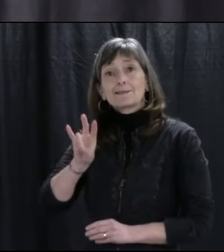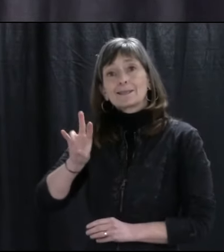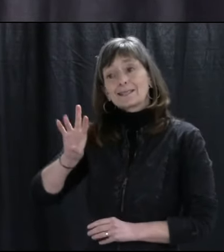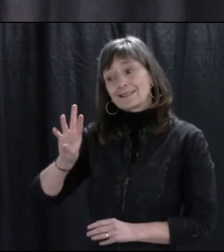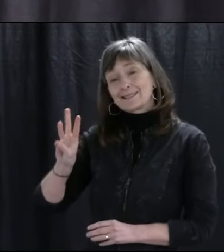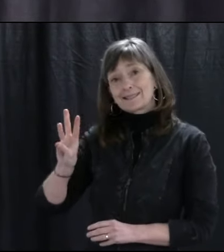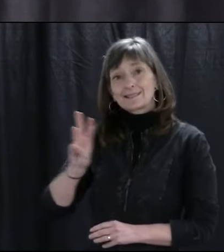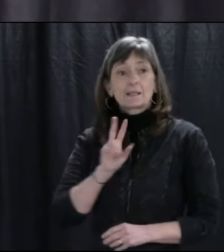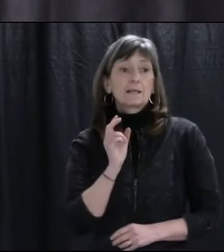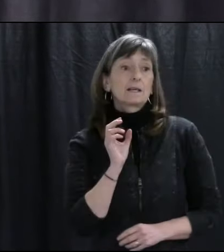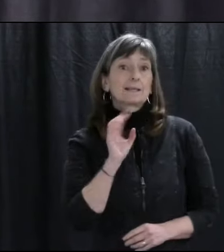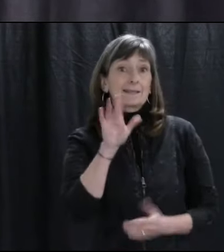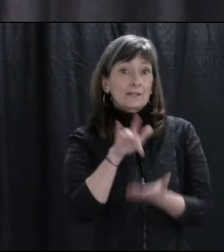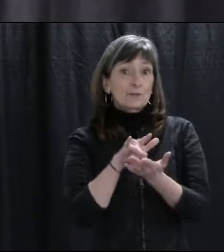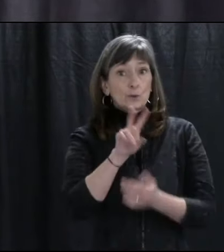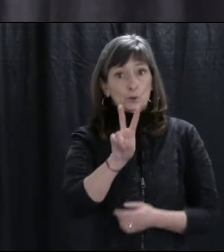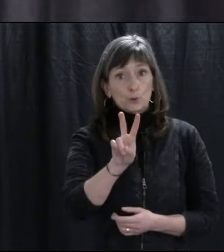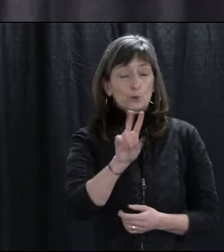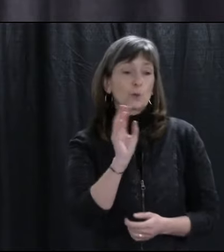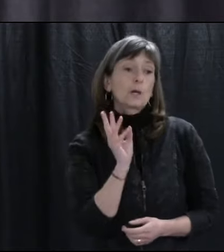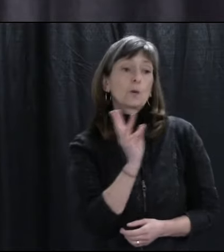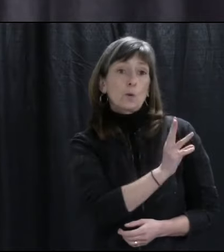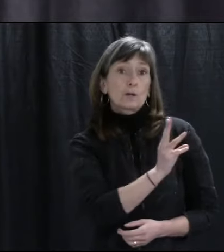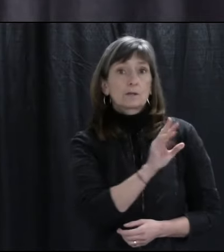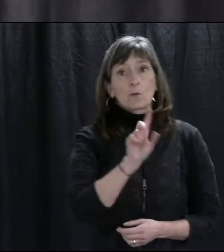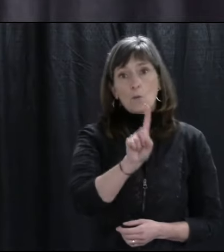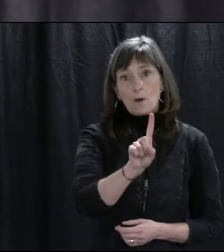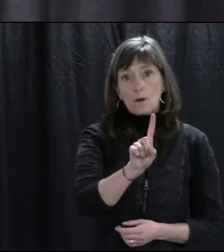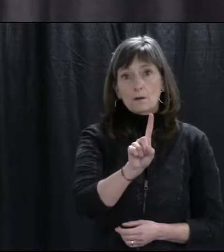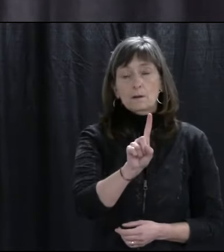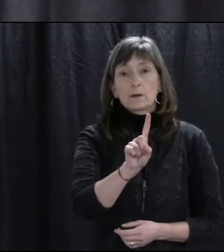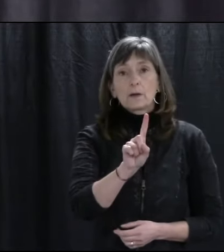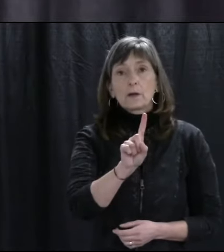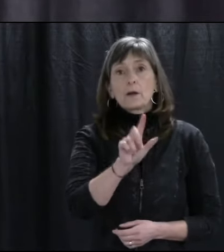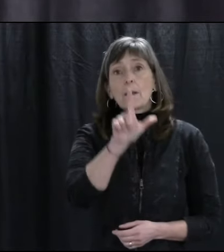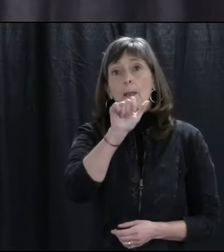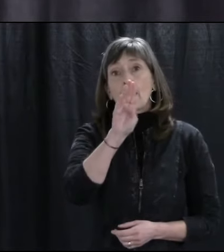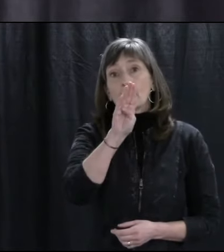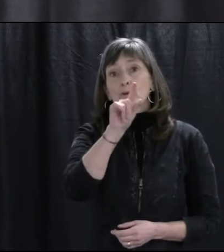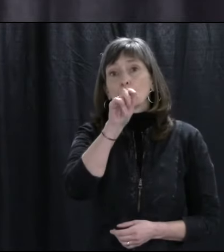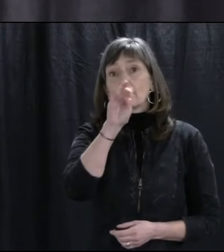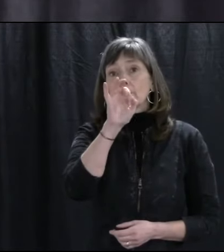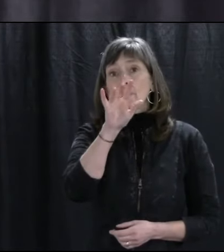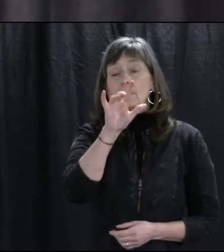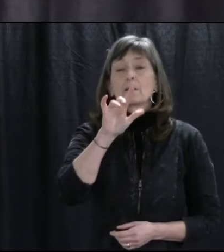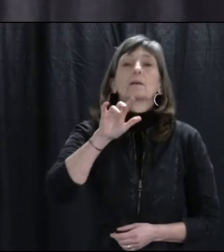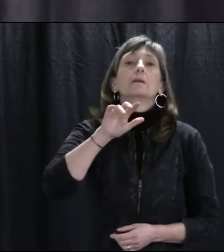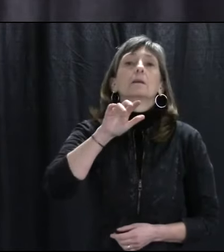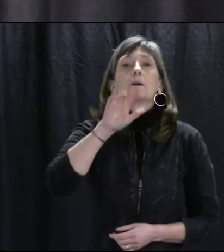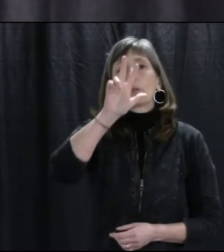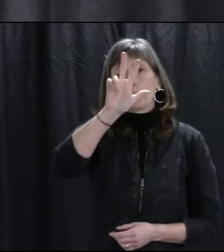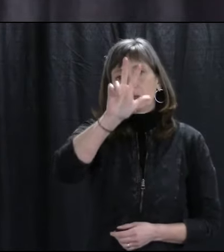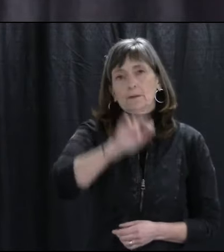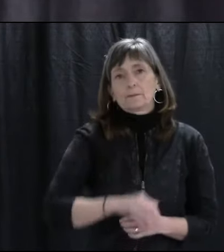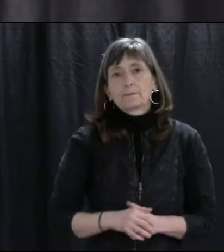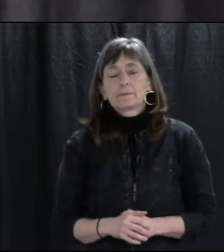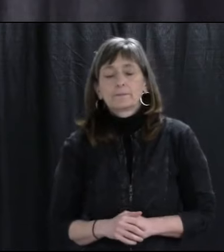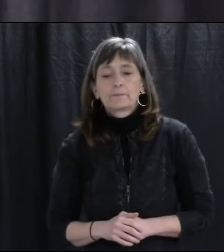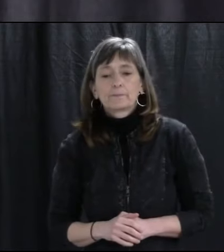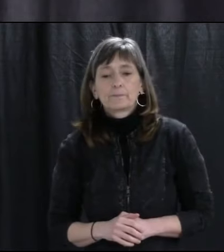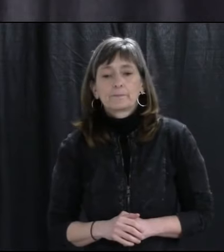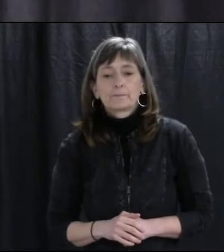in Central Health Region, 1 in Western Health Region, and 3 in Labrador-Grenville Health Region.